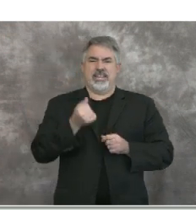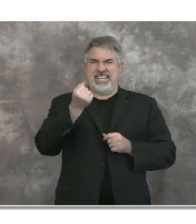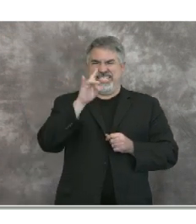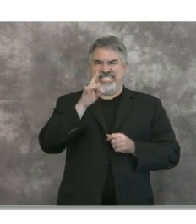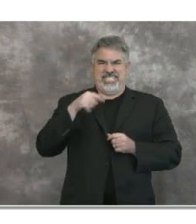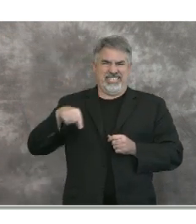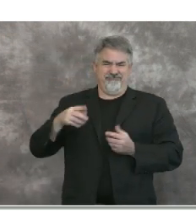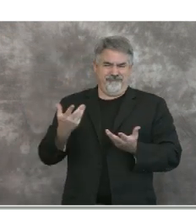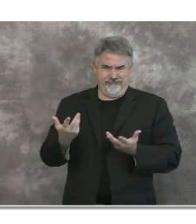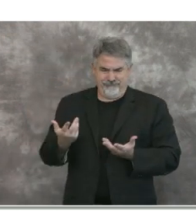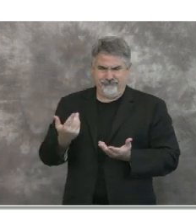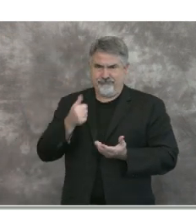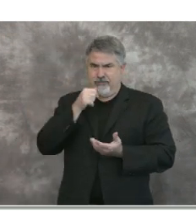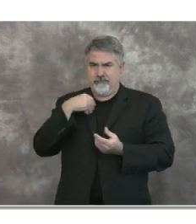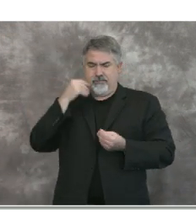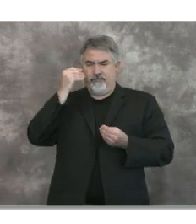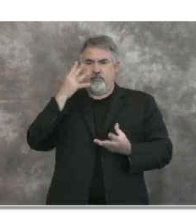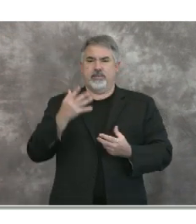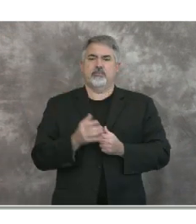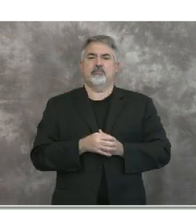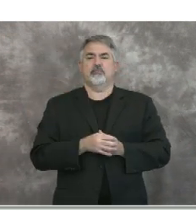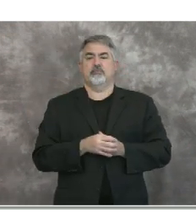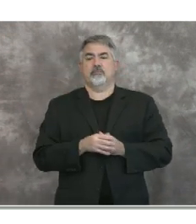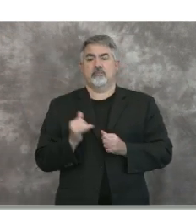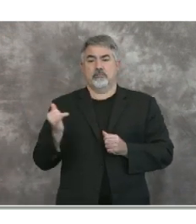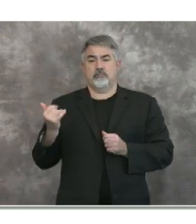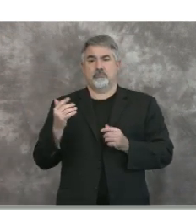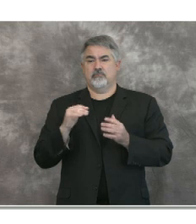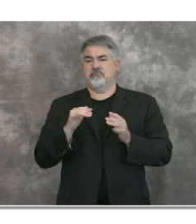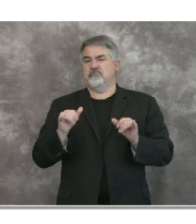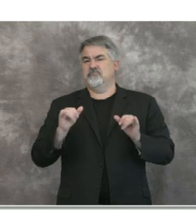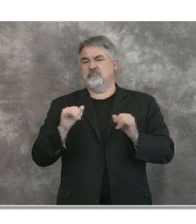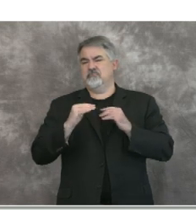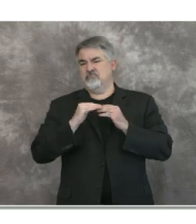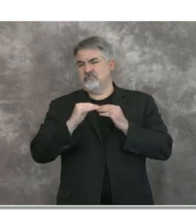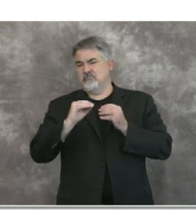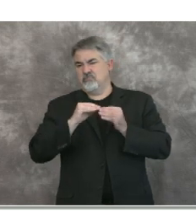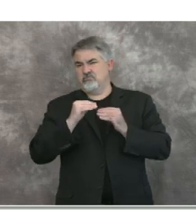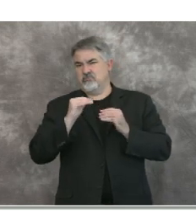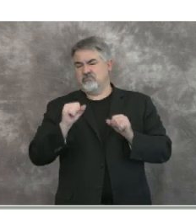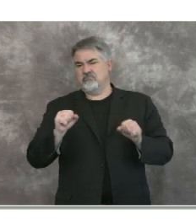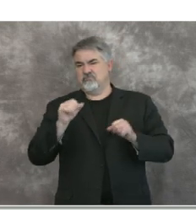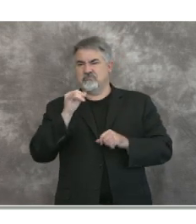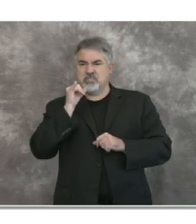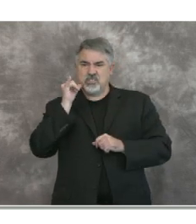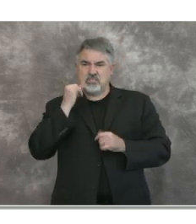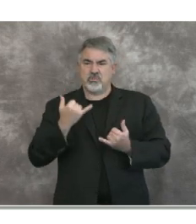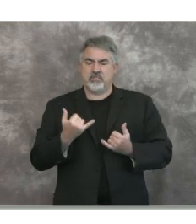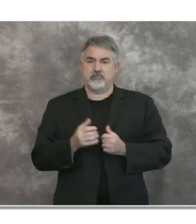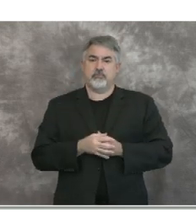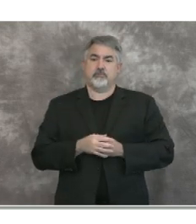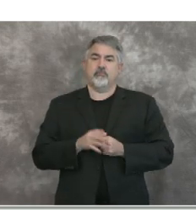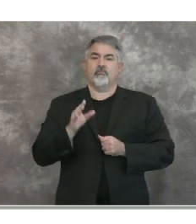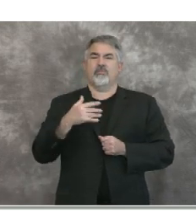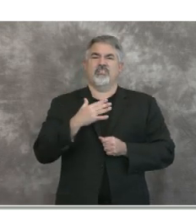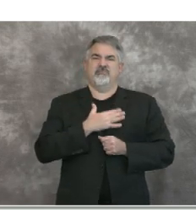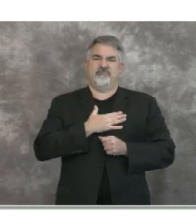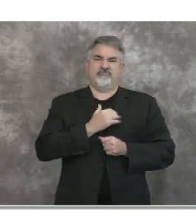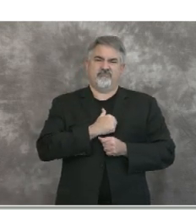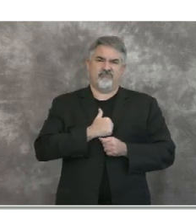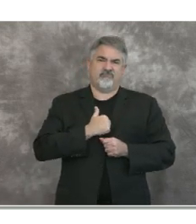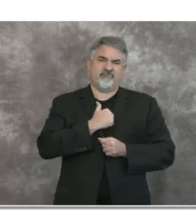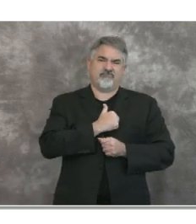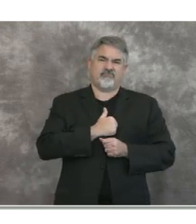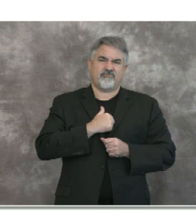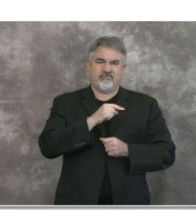The numbers have not significantly changed from yesterday. Our sincerest sympathies and condolences